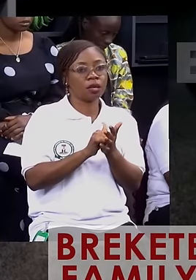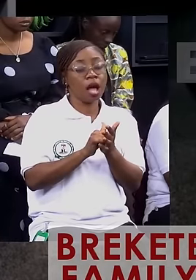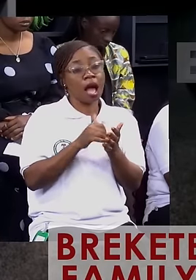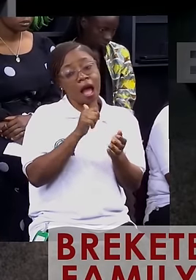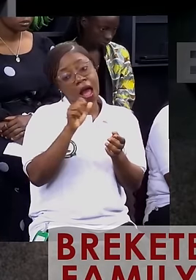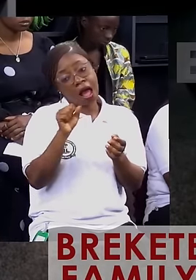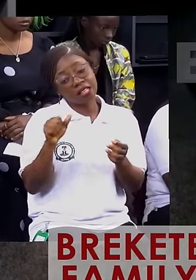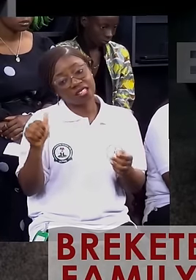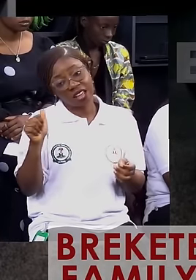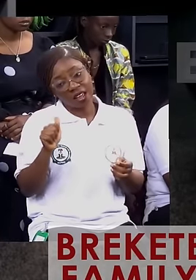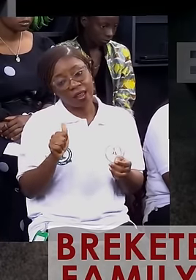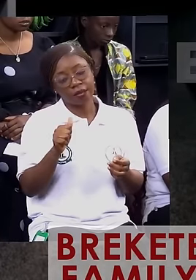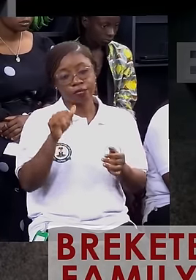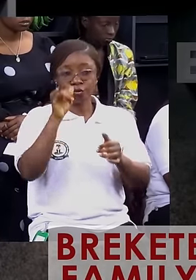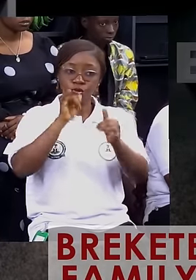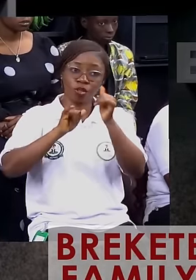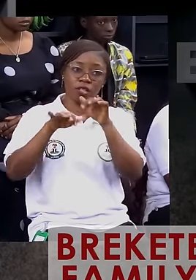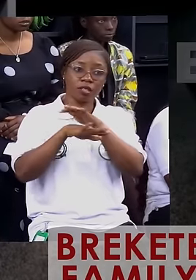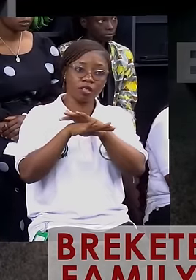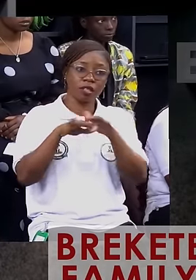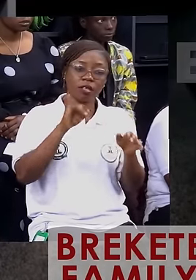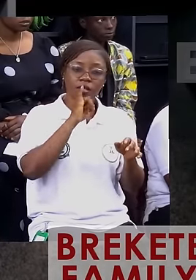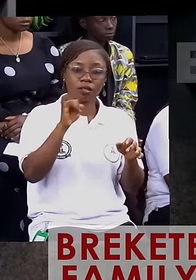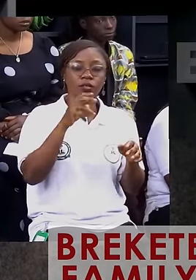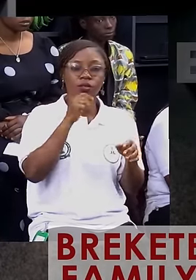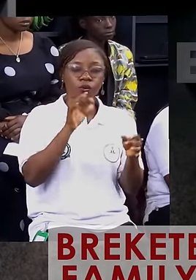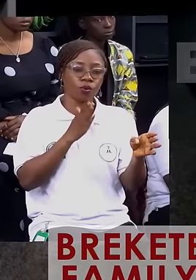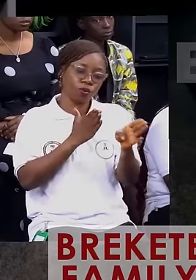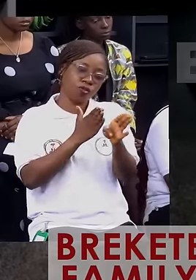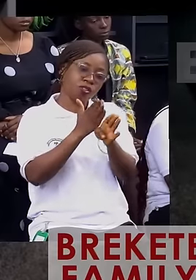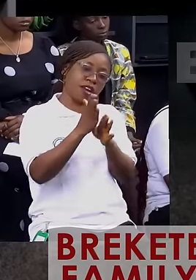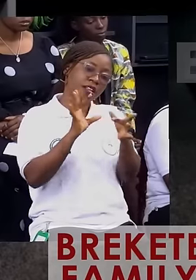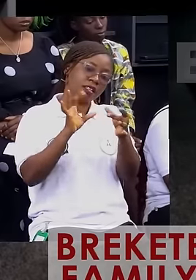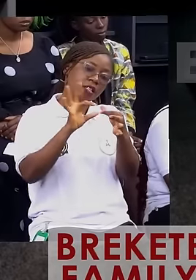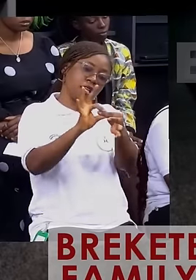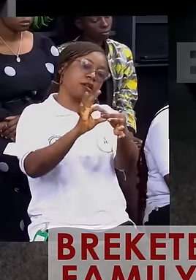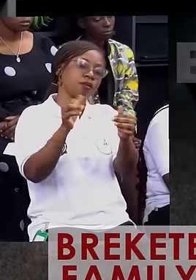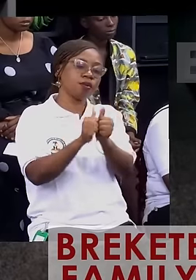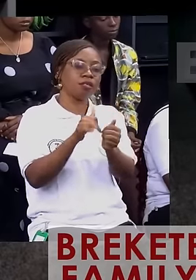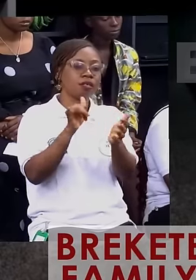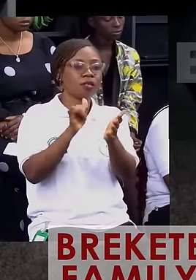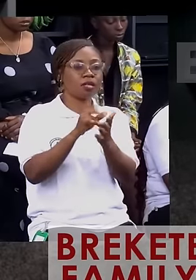as a beverage, there's no direct link between energy drink and kidney failure.